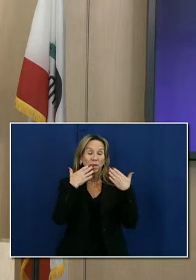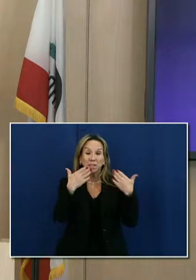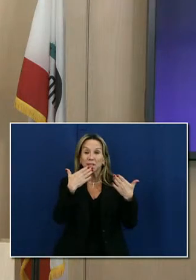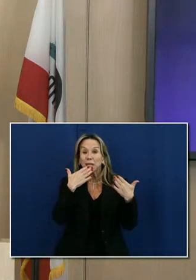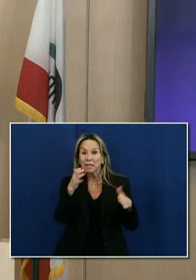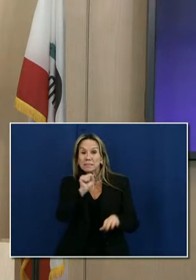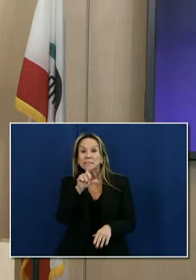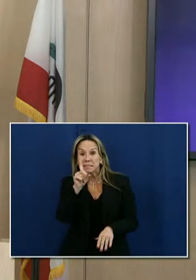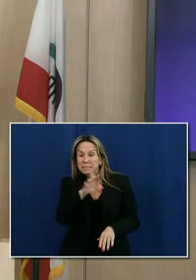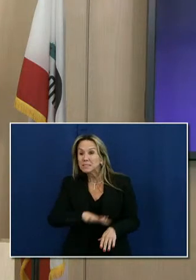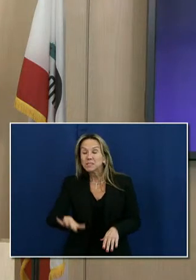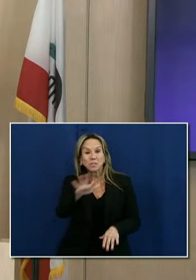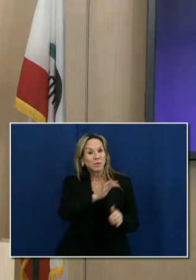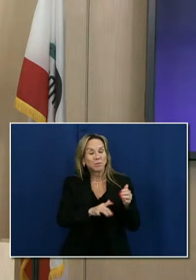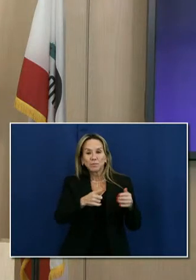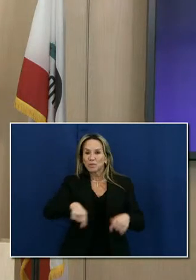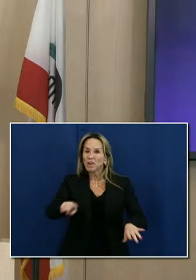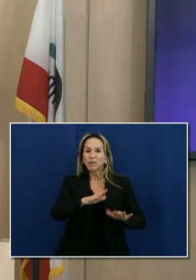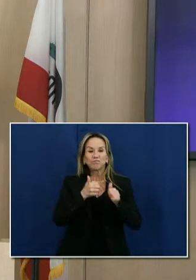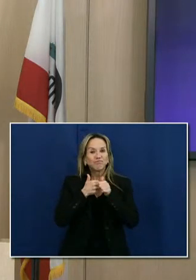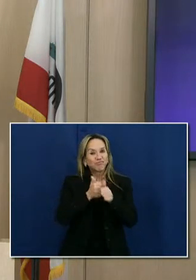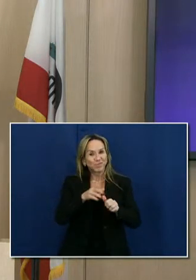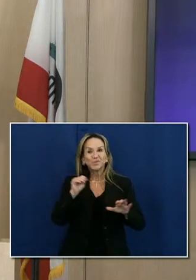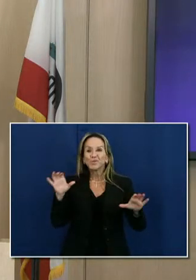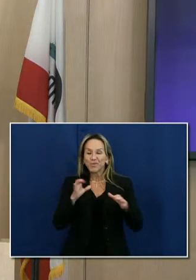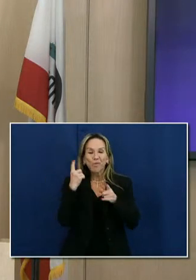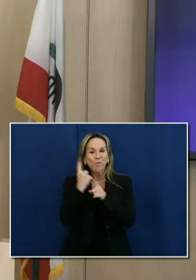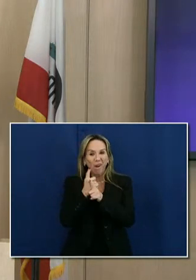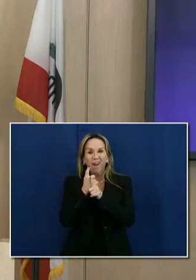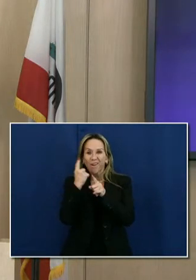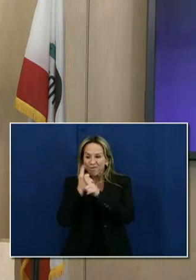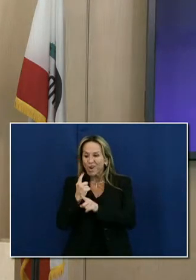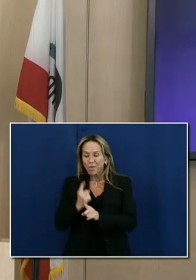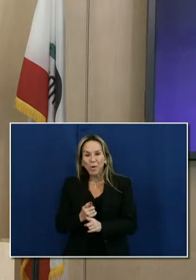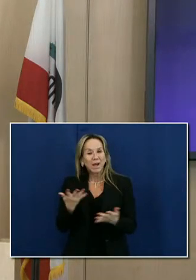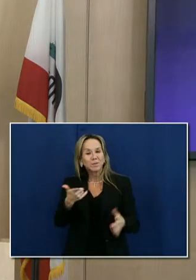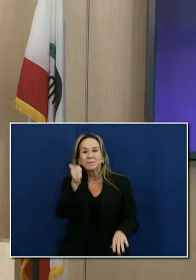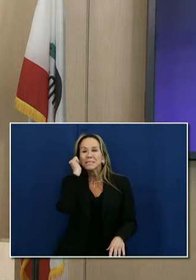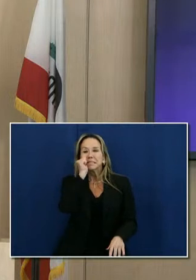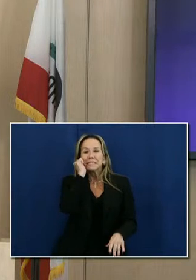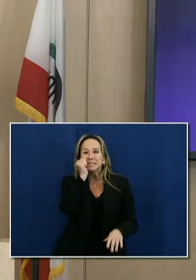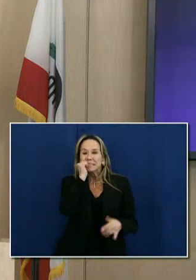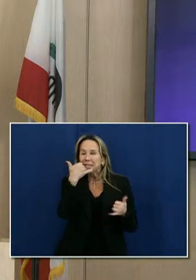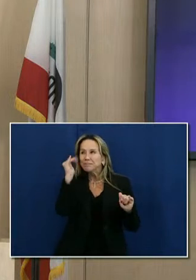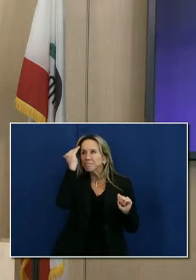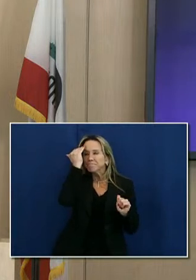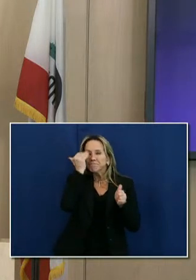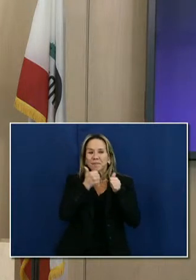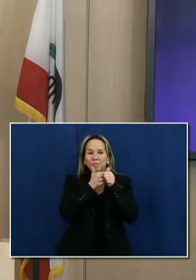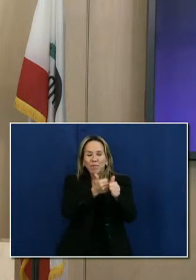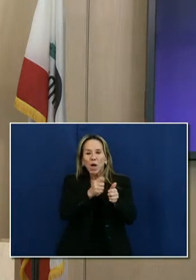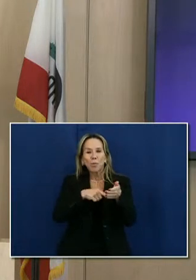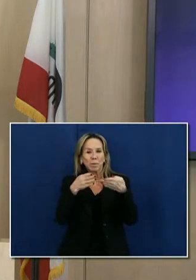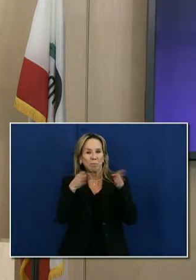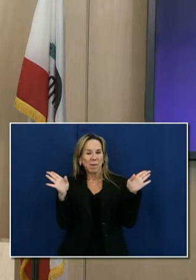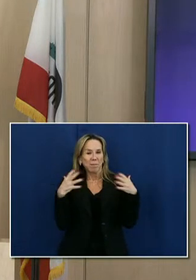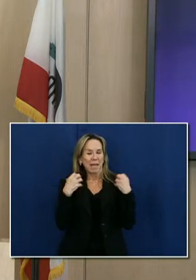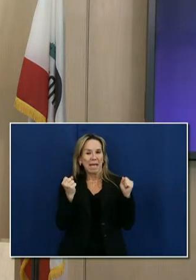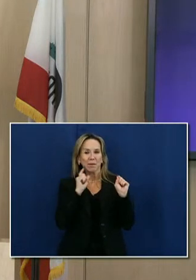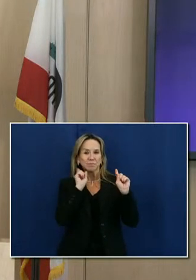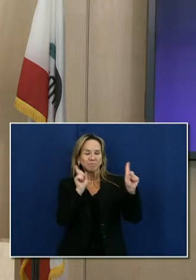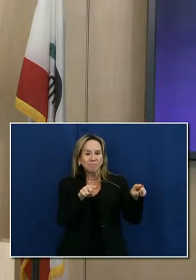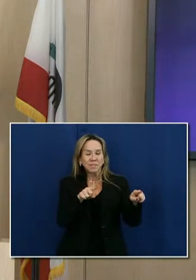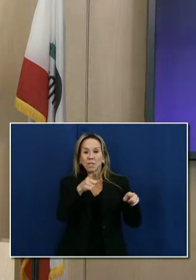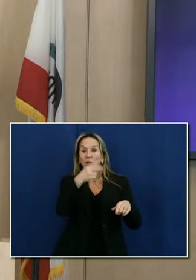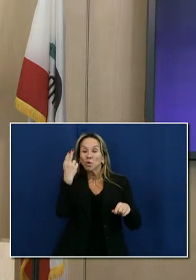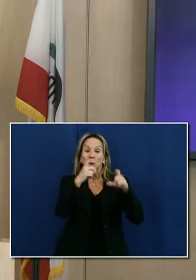Diegans who are doing everything right. They're making a tremendous daily effort to follow the public health guidance,